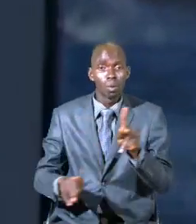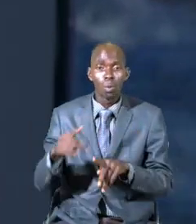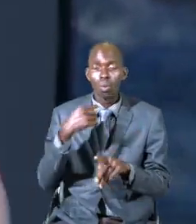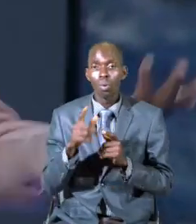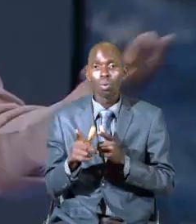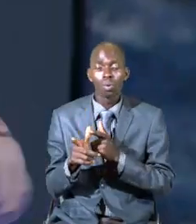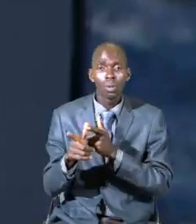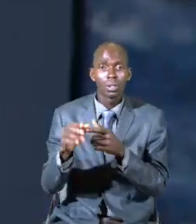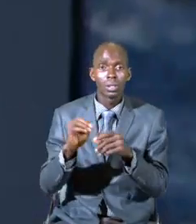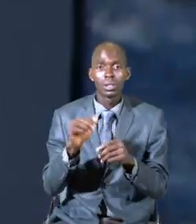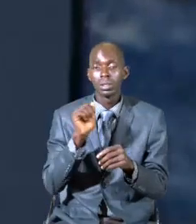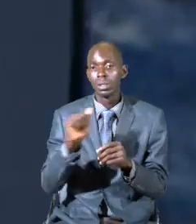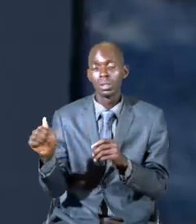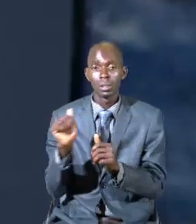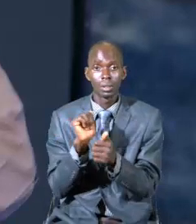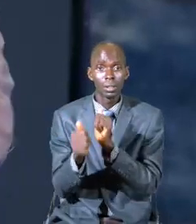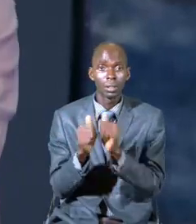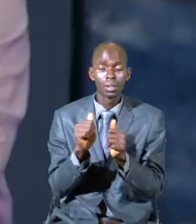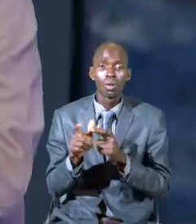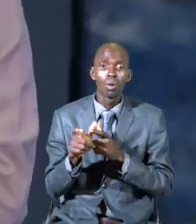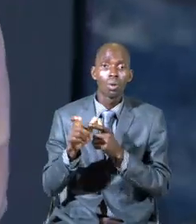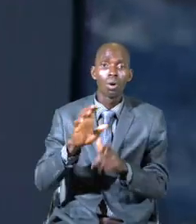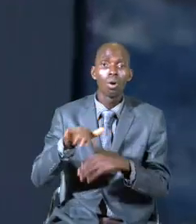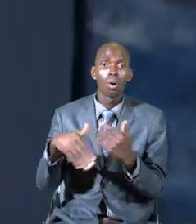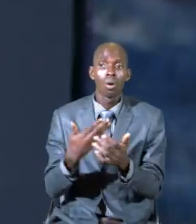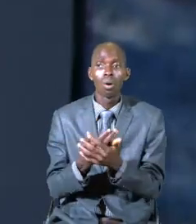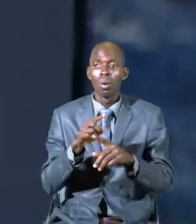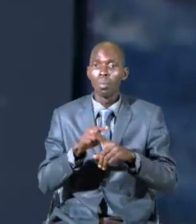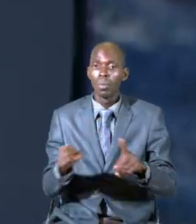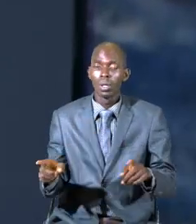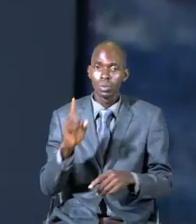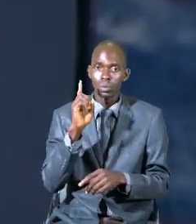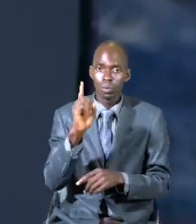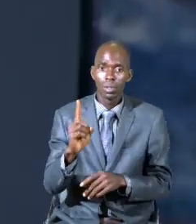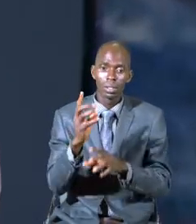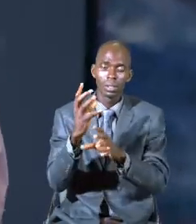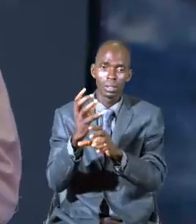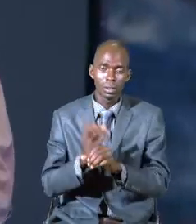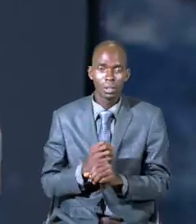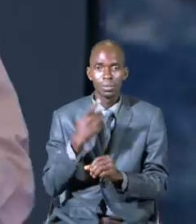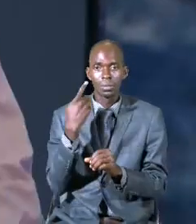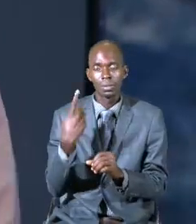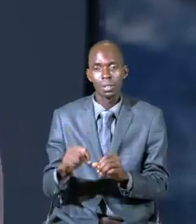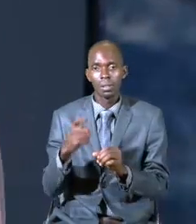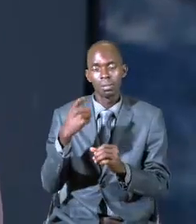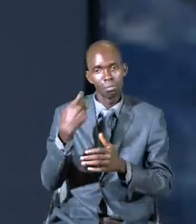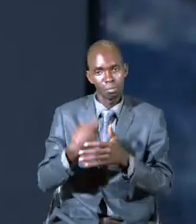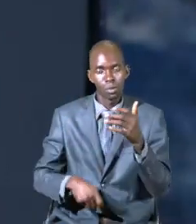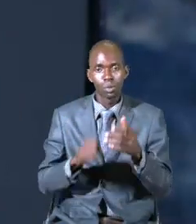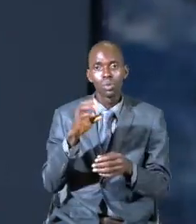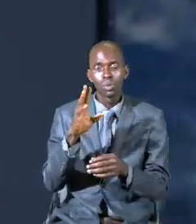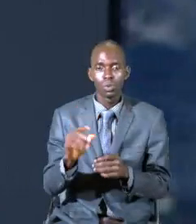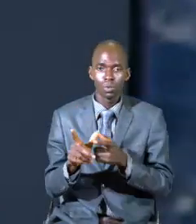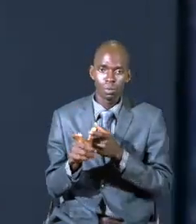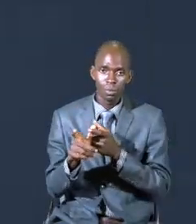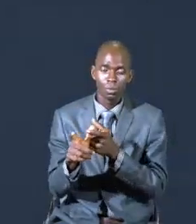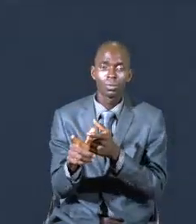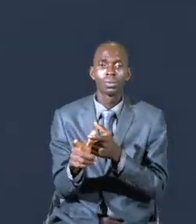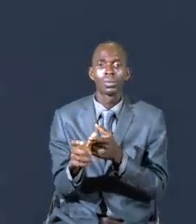race run all, but one receiveth a prize, so run.